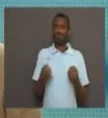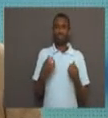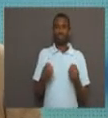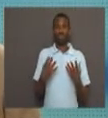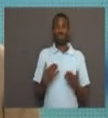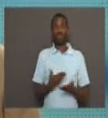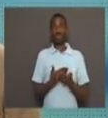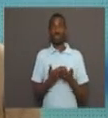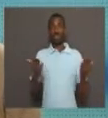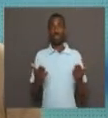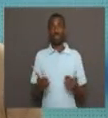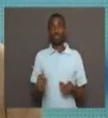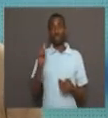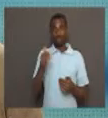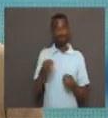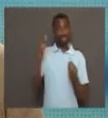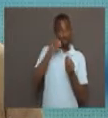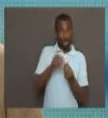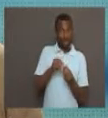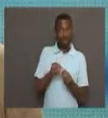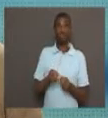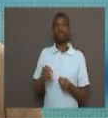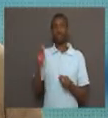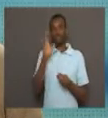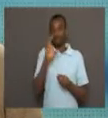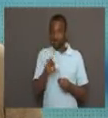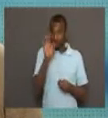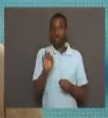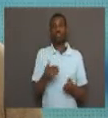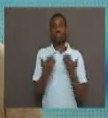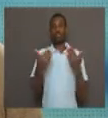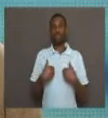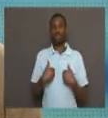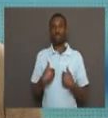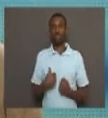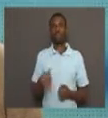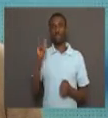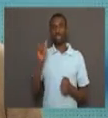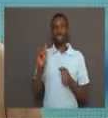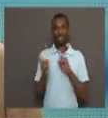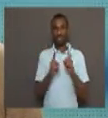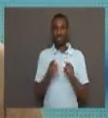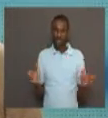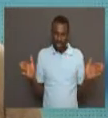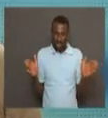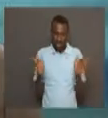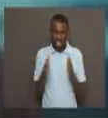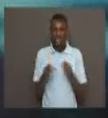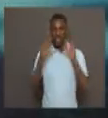investigate in regards to the specific energy structure of an